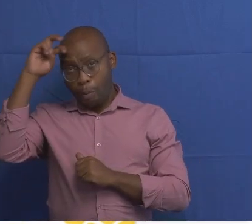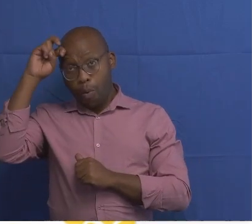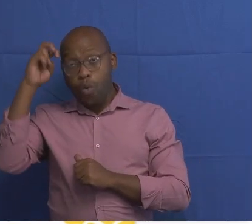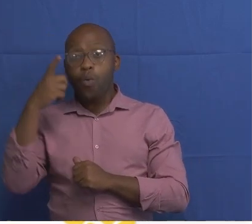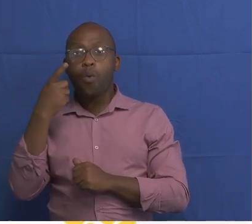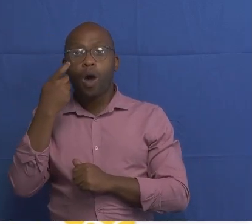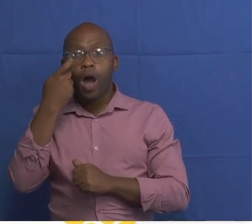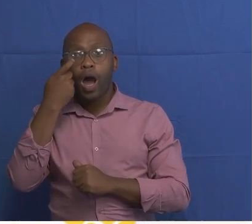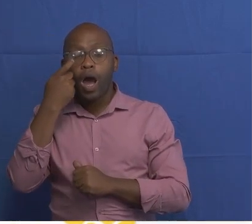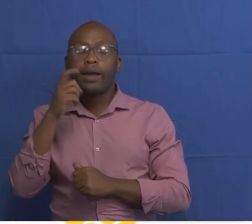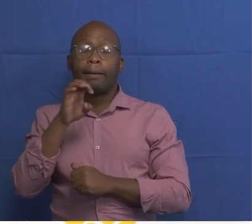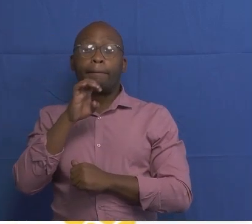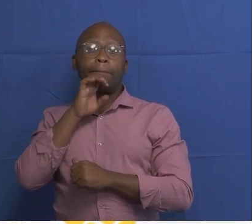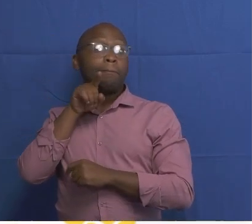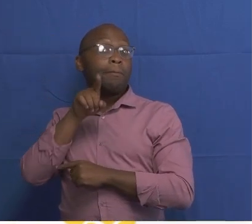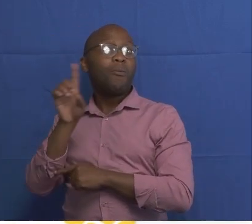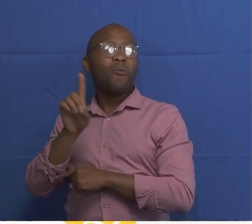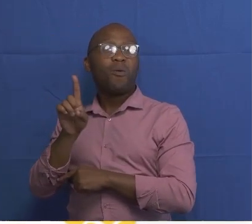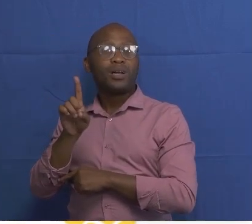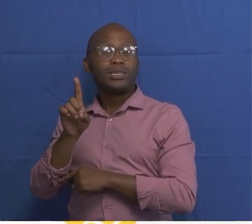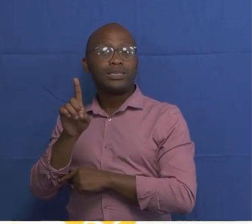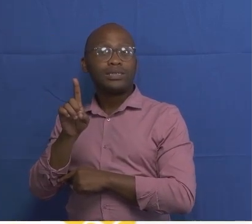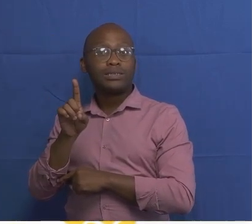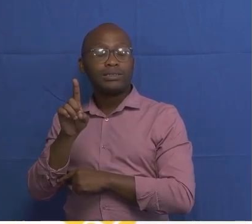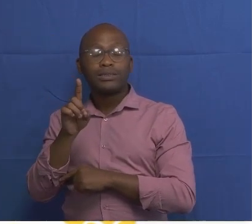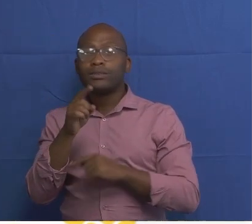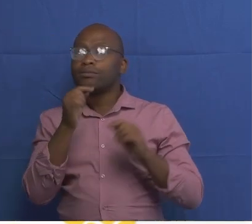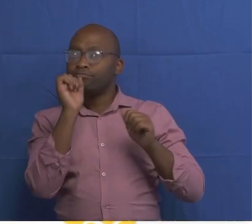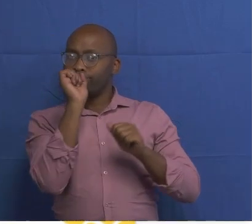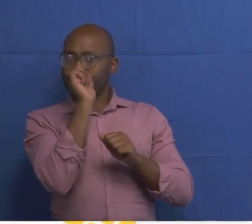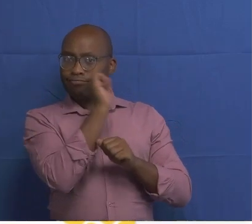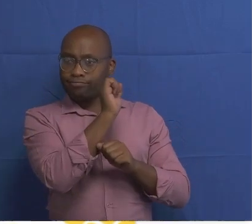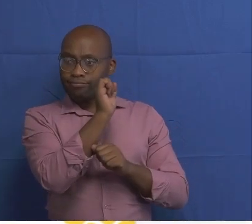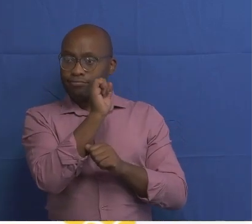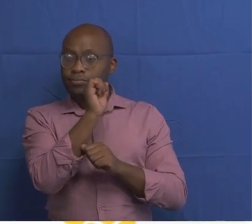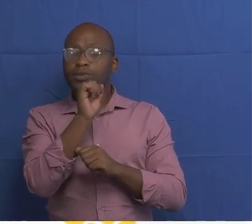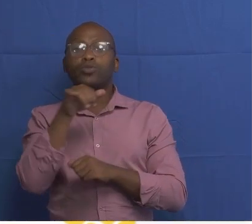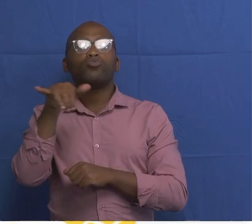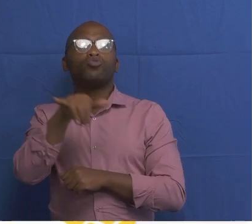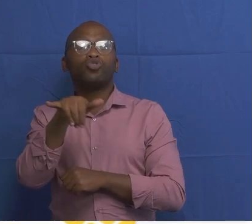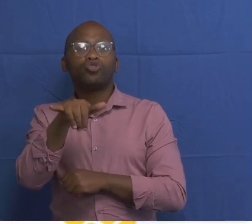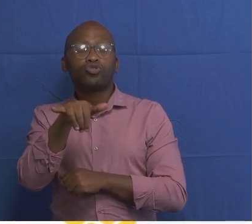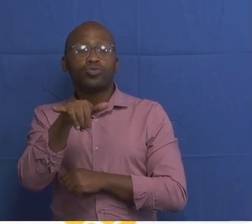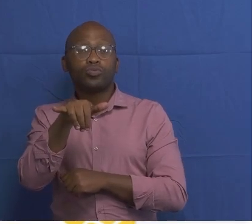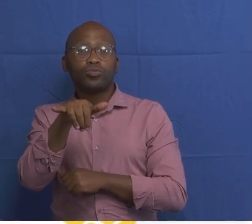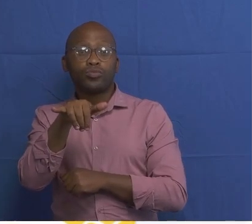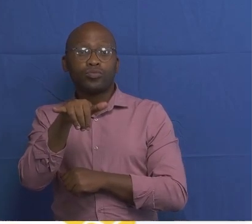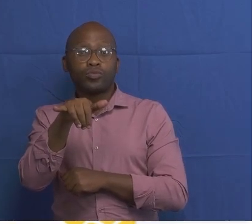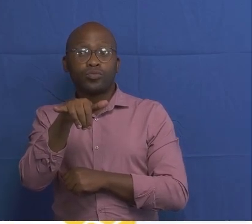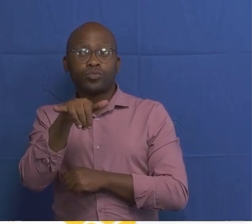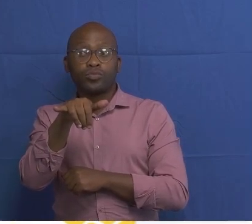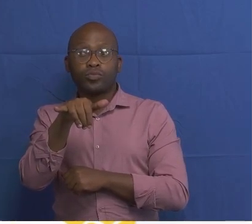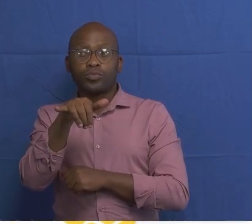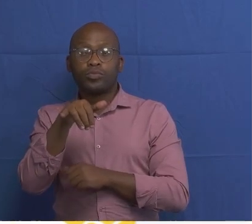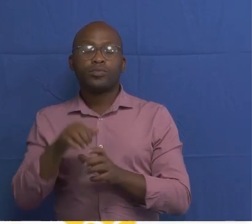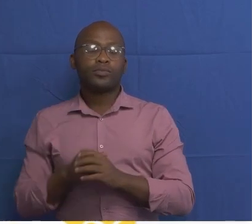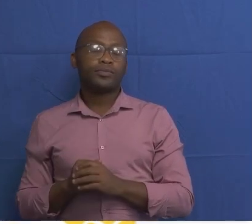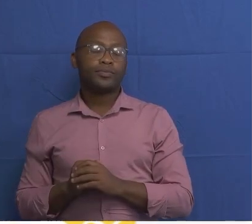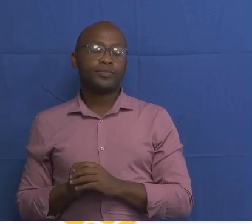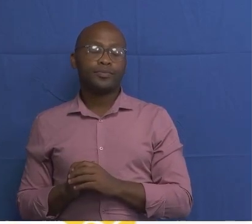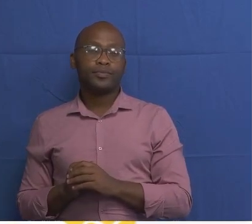So it means that now the phenotype of picture A would be, the phenotype here would